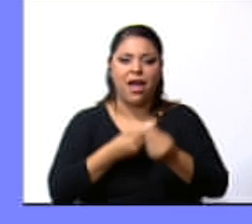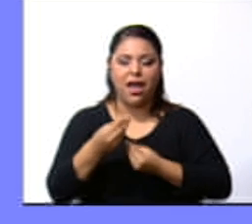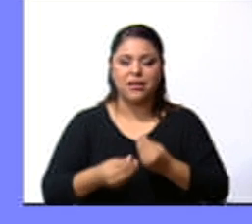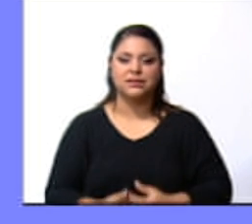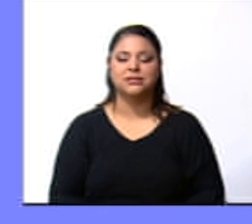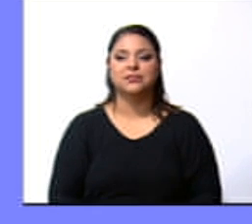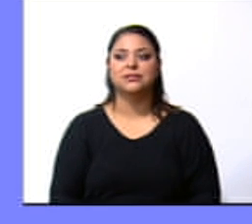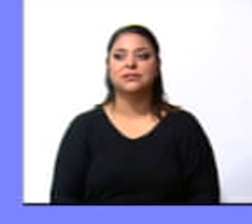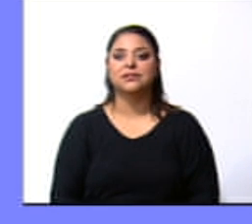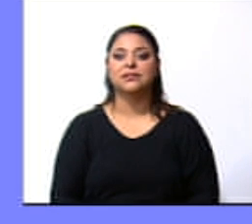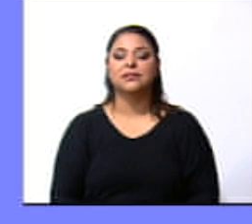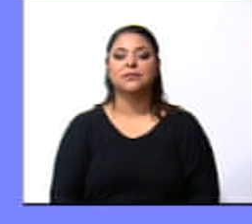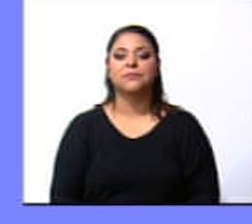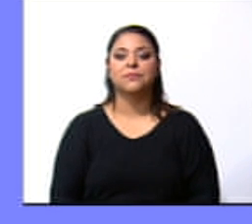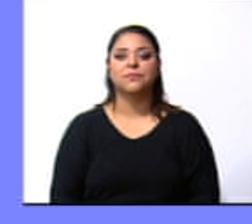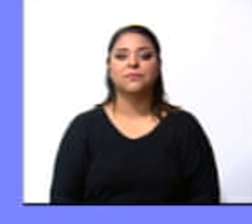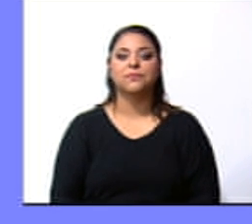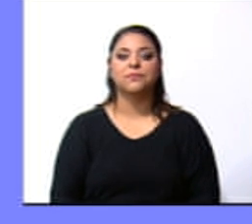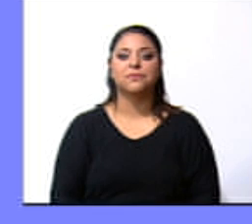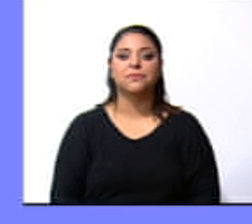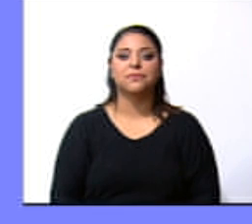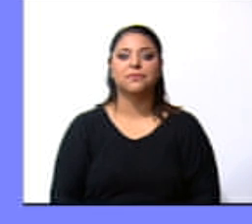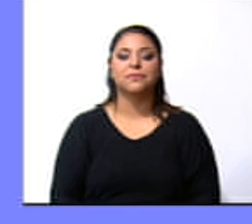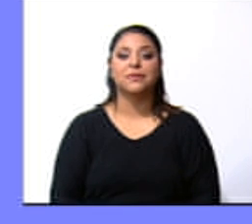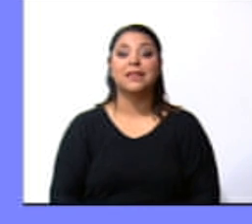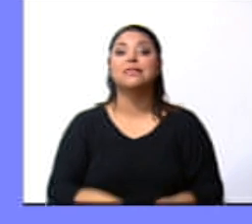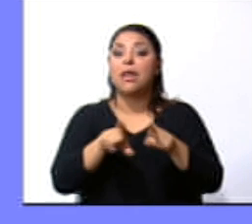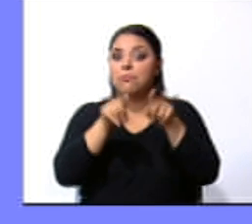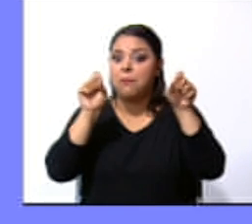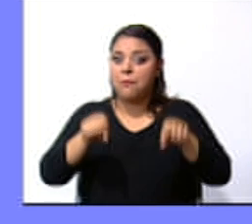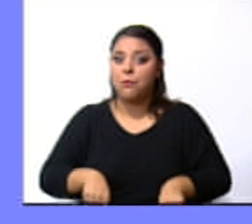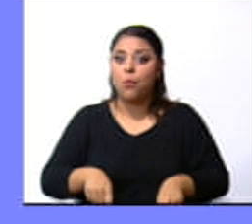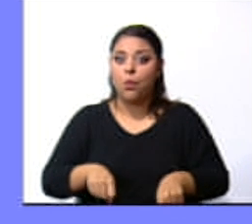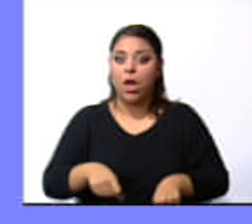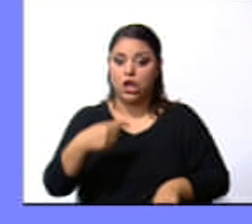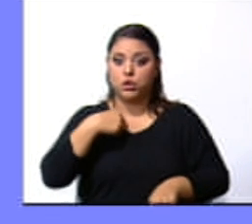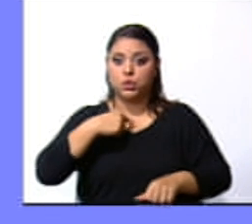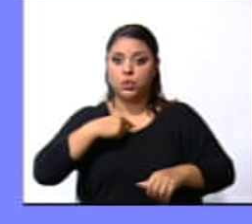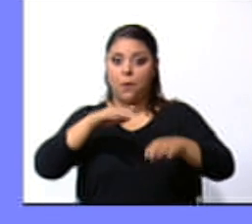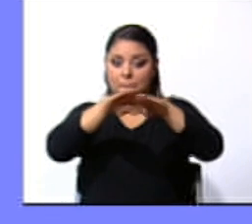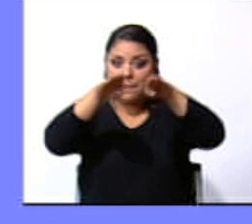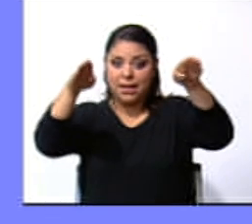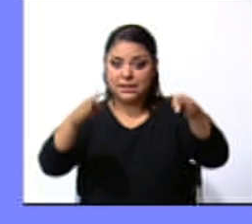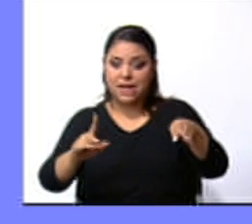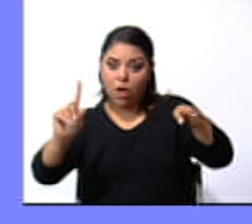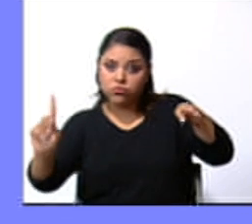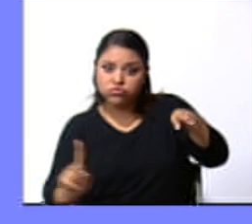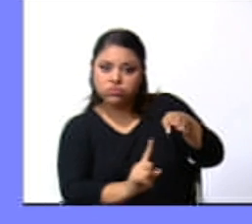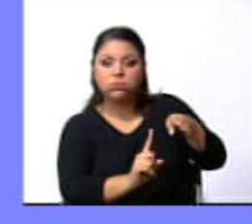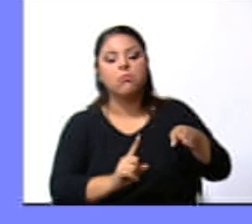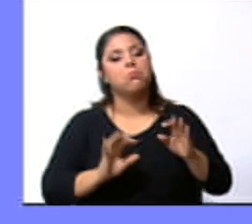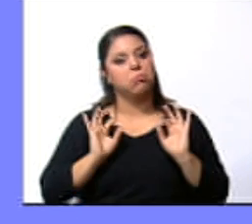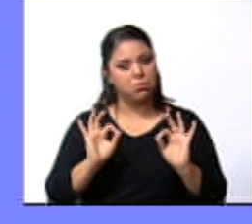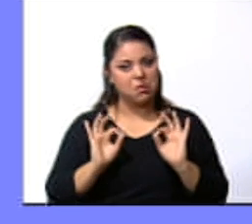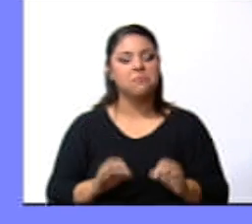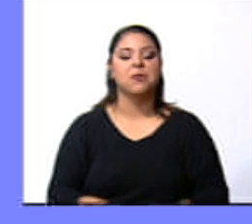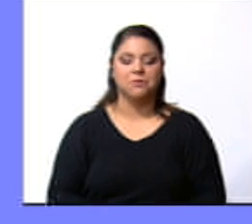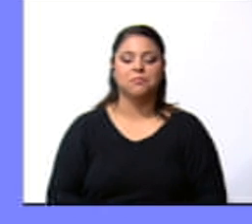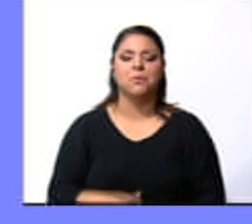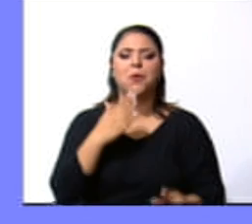be very calm and get under a table. Okay, get under a table. Really good. Now let's